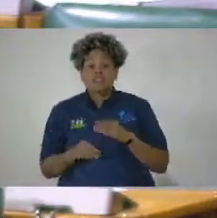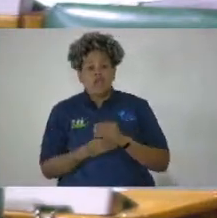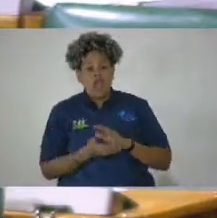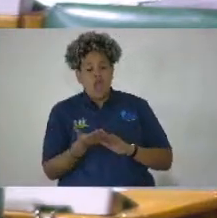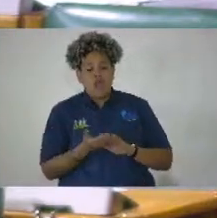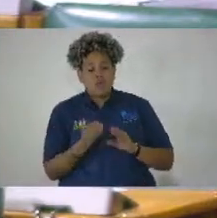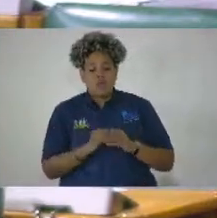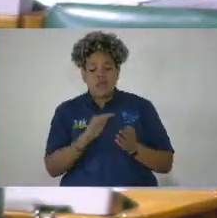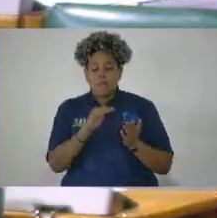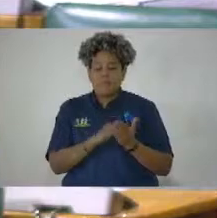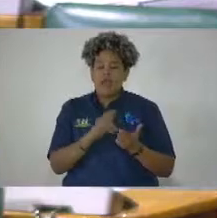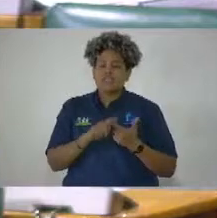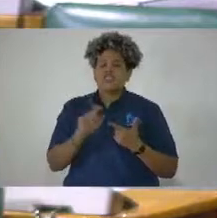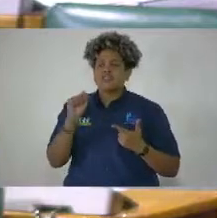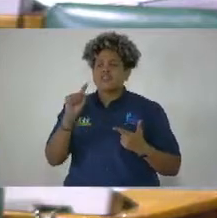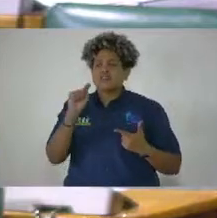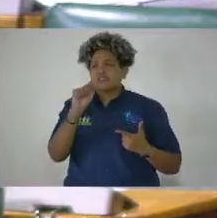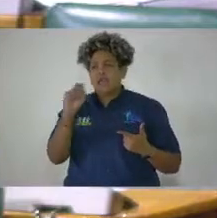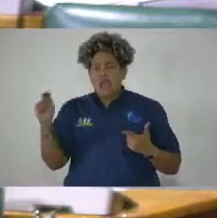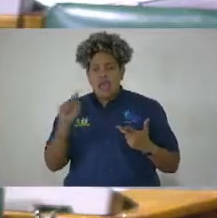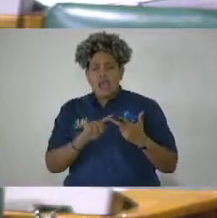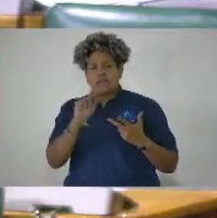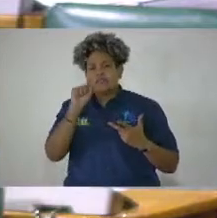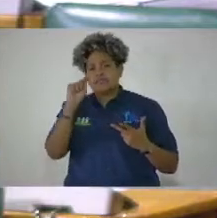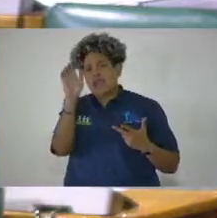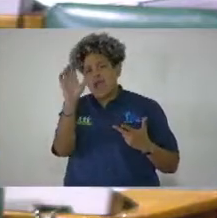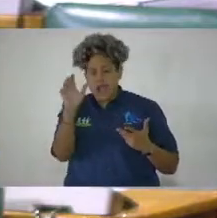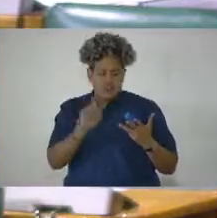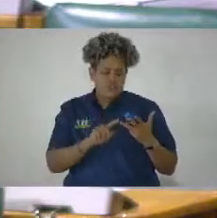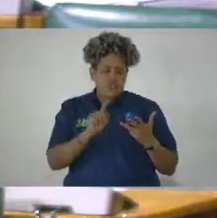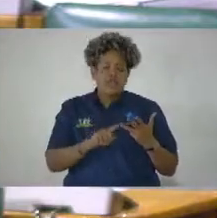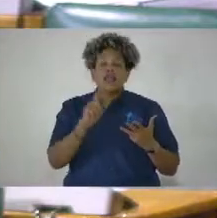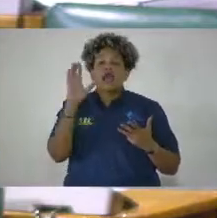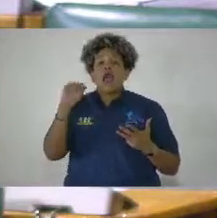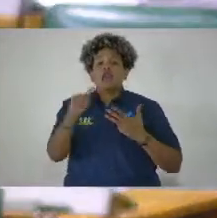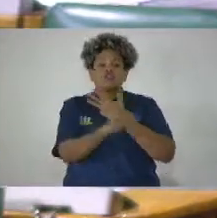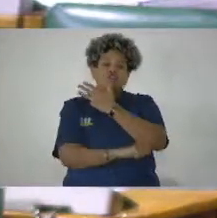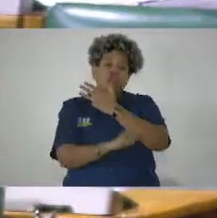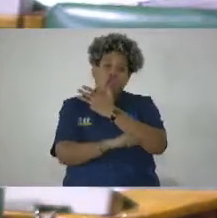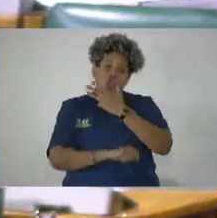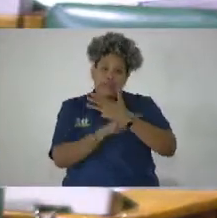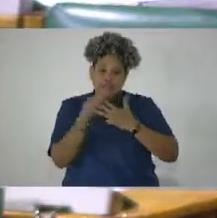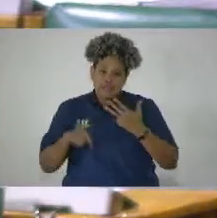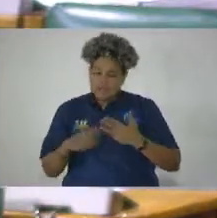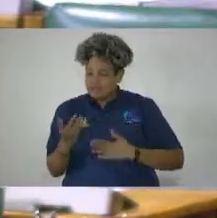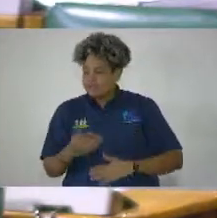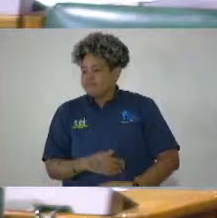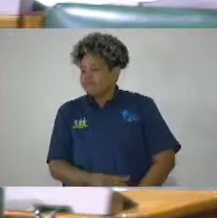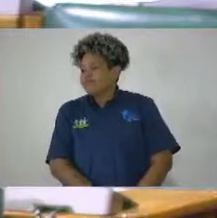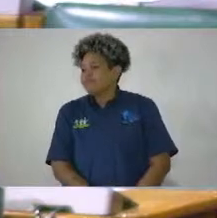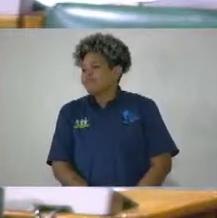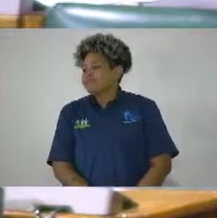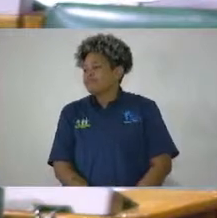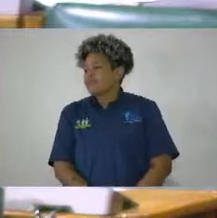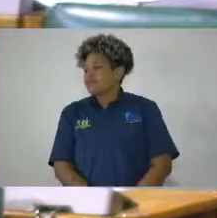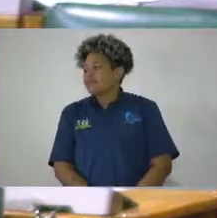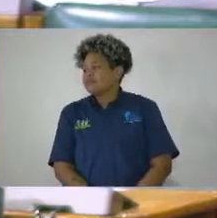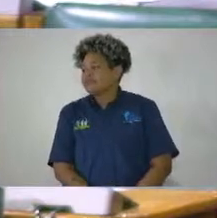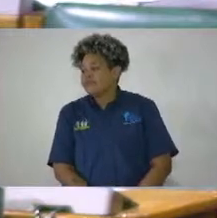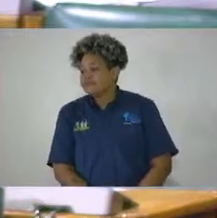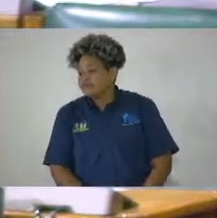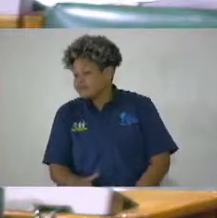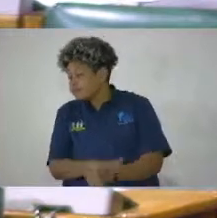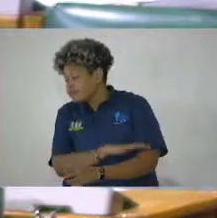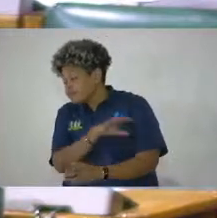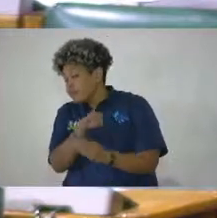in Manchester, St. Anne, St. Catherine, and Trelawney, with the full involvement of the Ministry